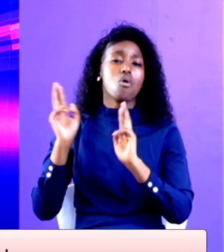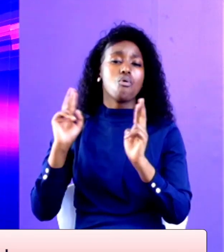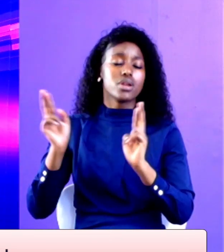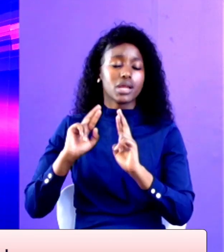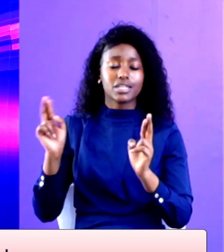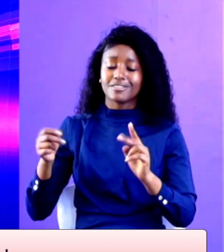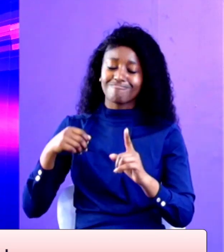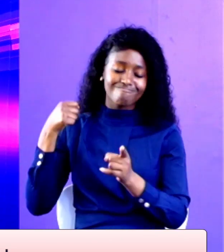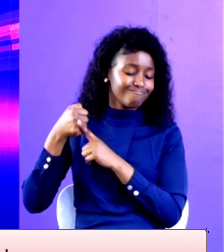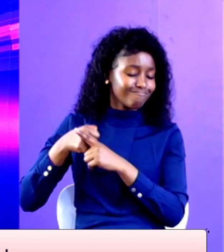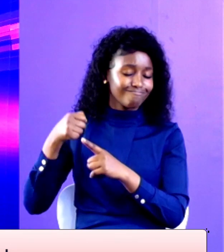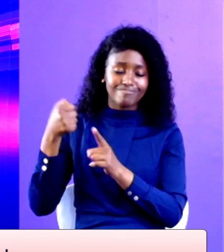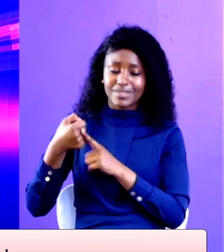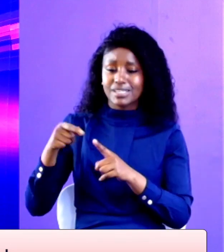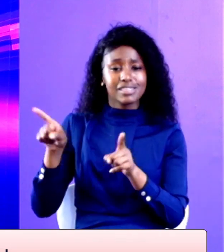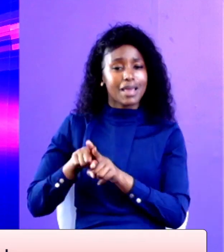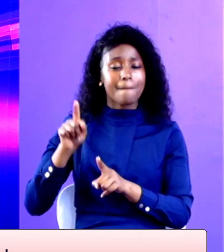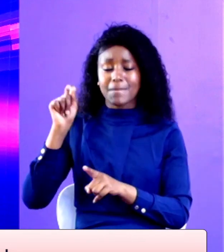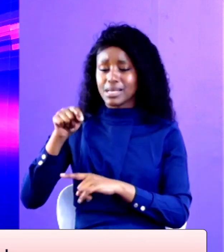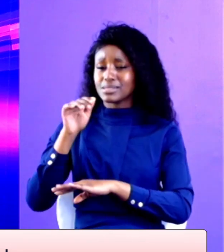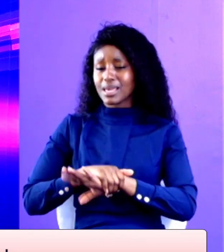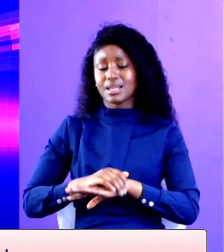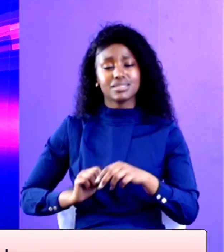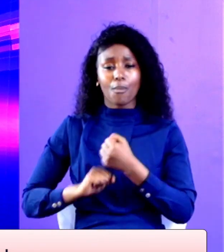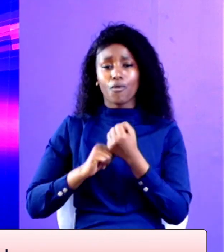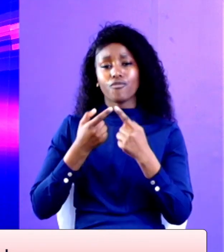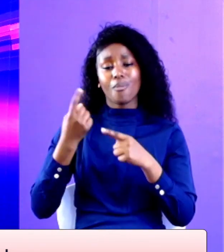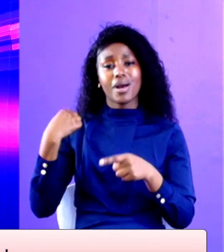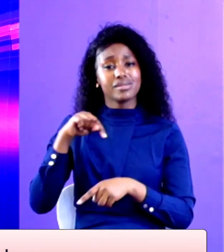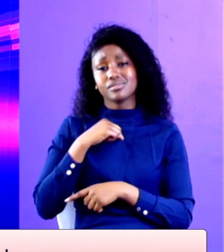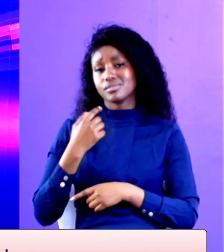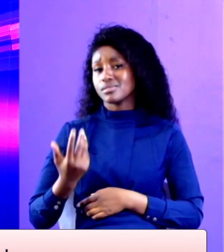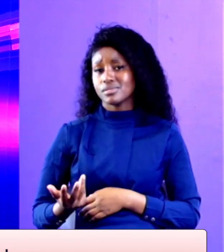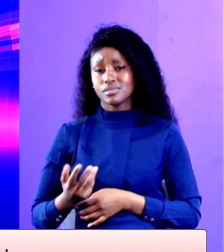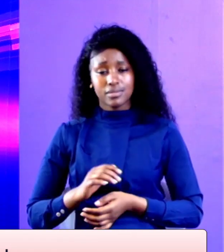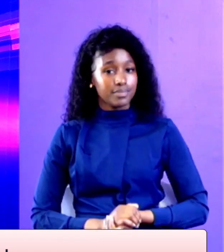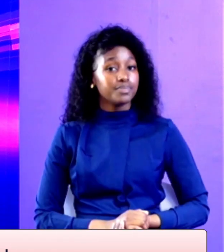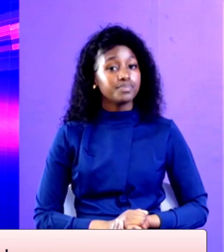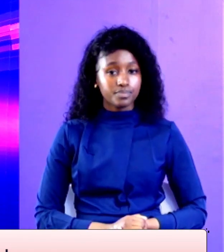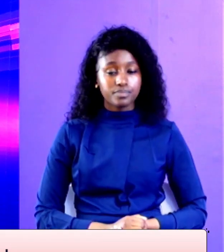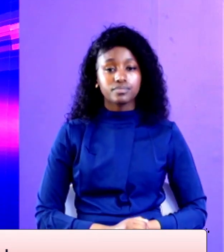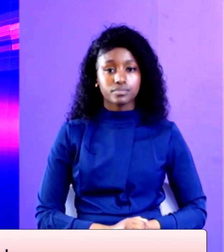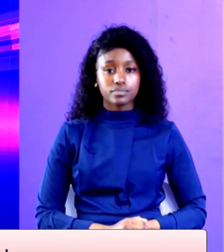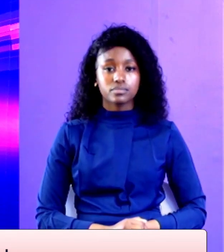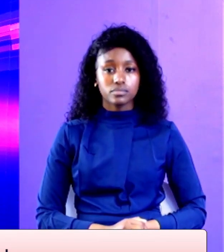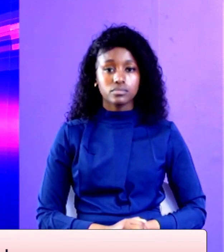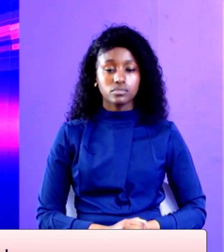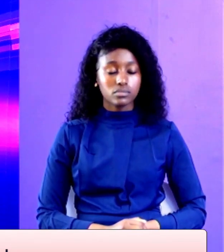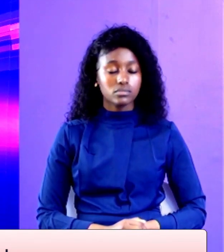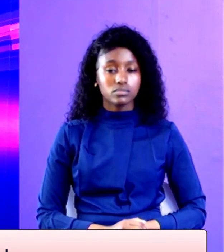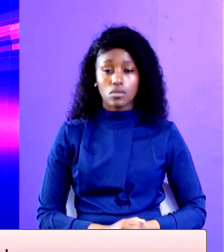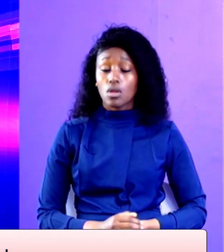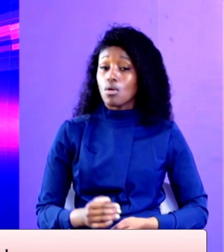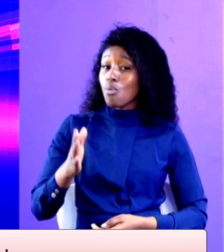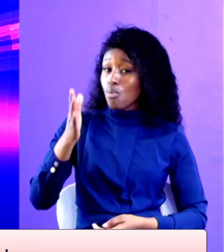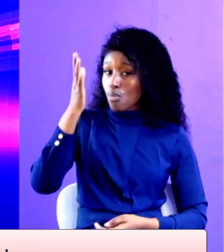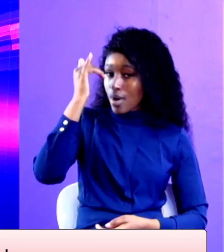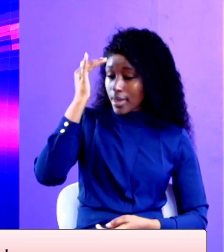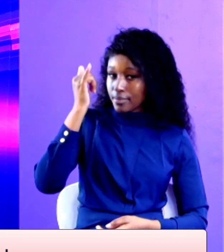they really deserve our support. Anyway, that is true. Because